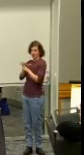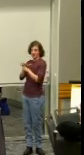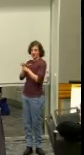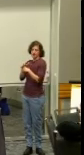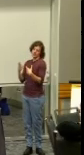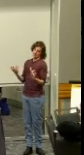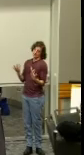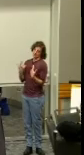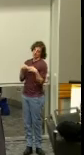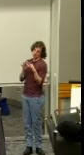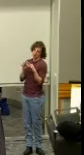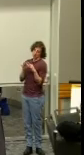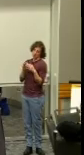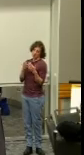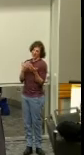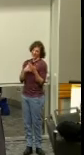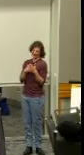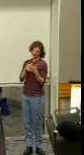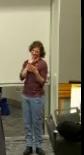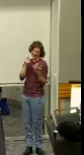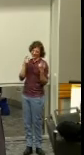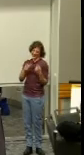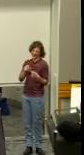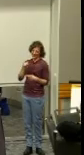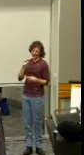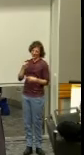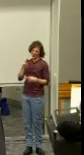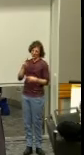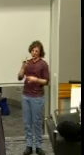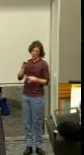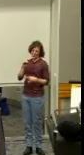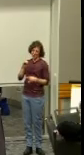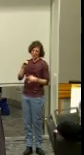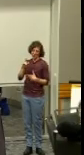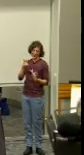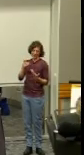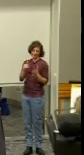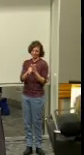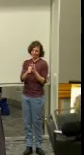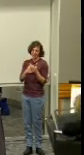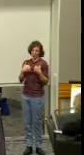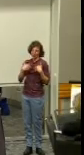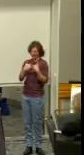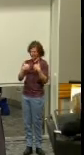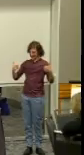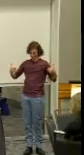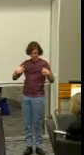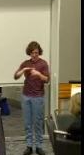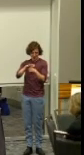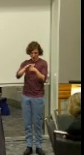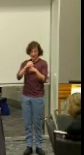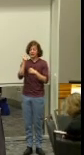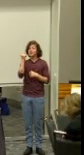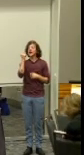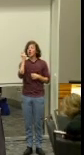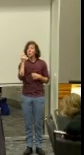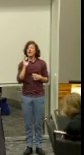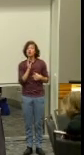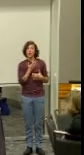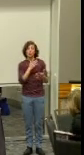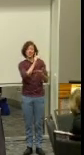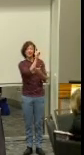important, which you don't really get in a studio because you just don't have separate spaces. But we did design them both very,